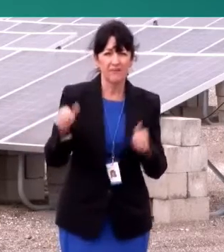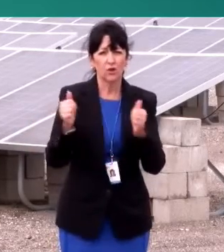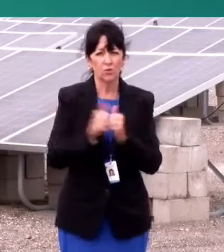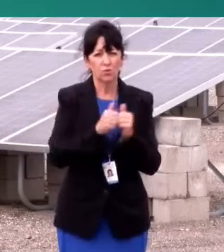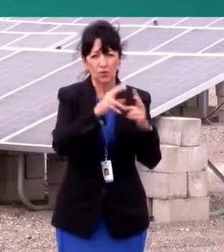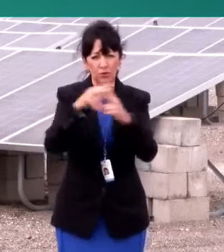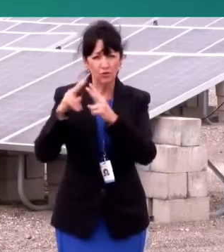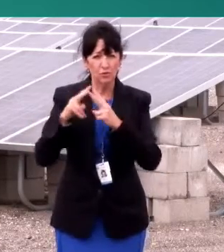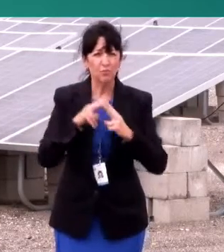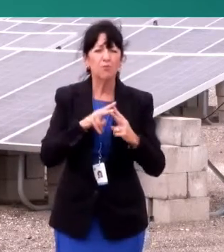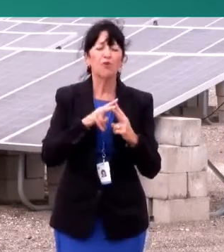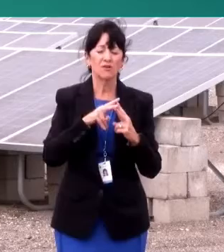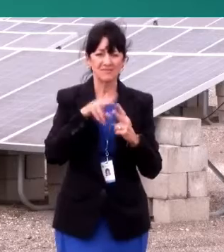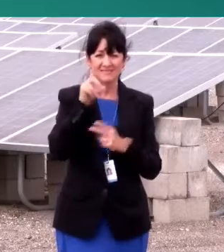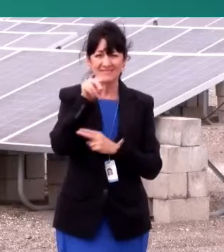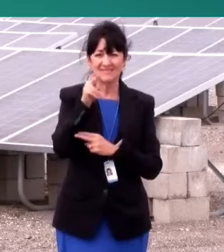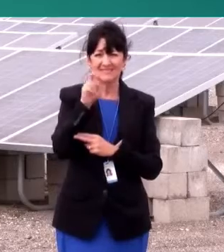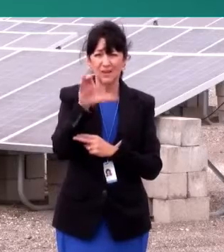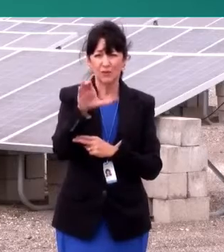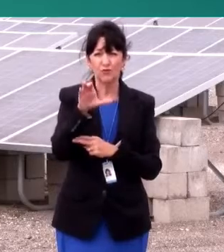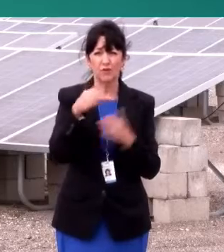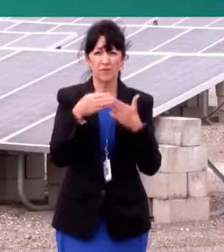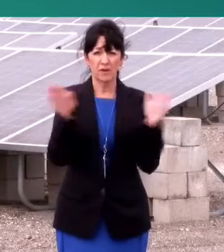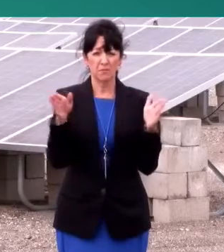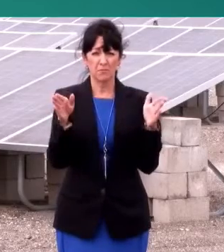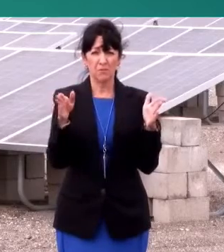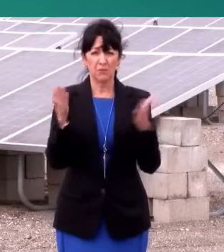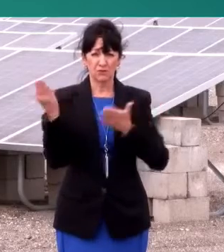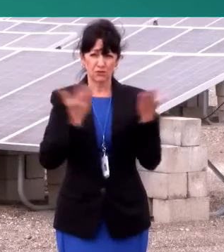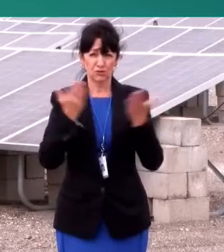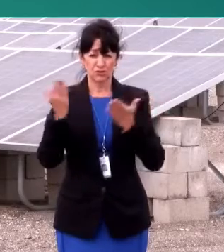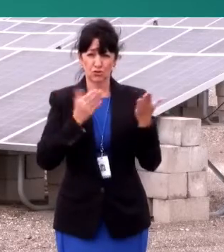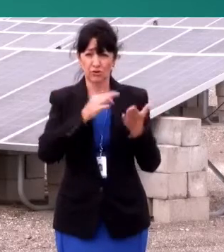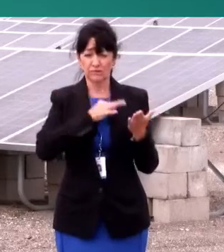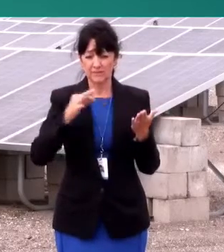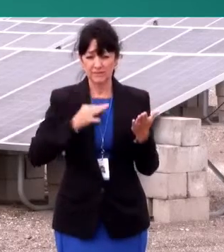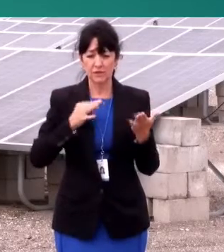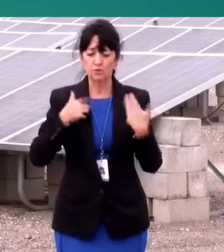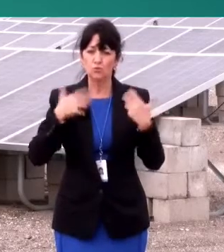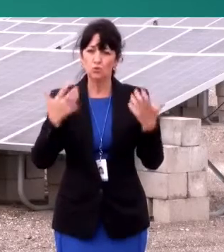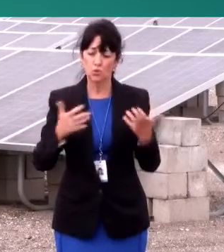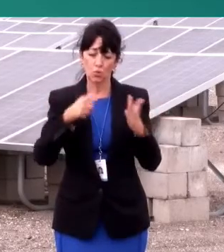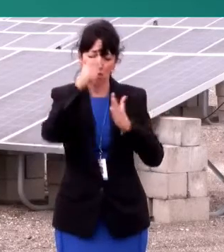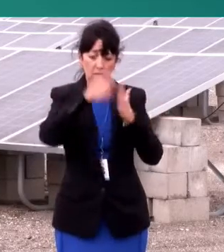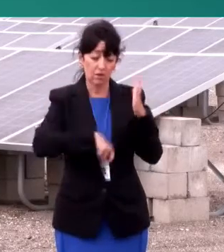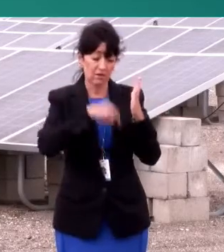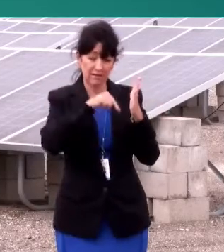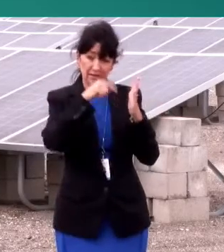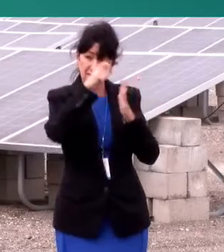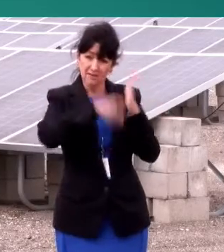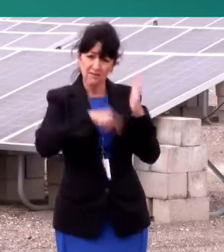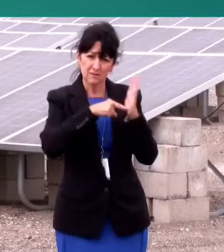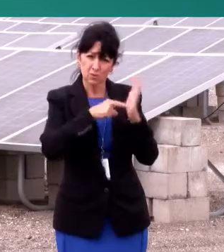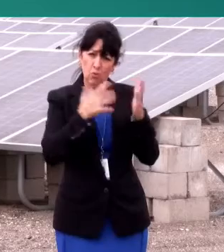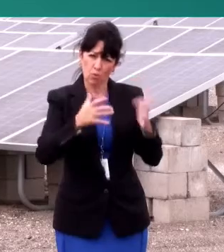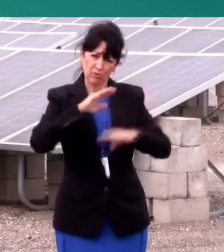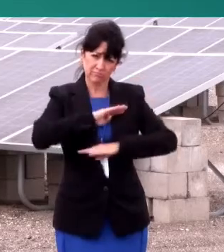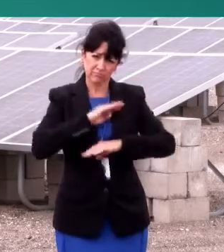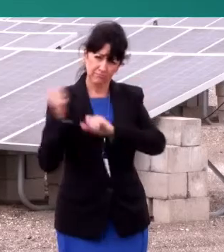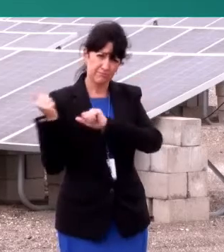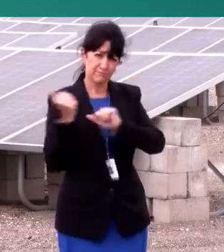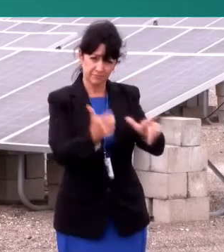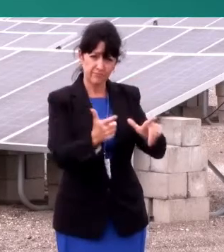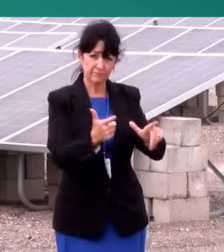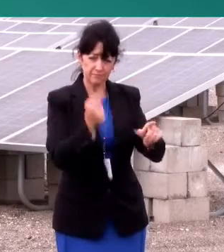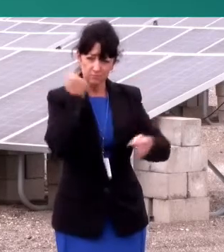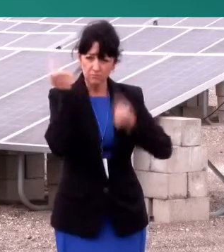and the Public Service Commission staff, to really try and create a bill with everyone's input that gets to